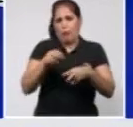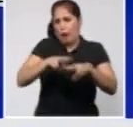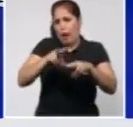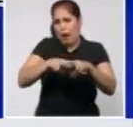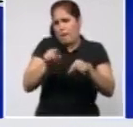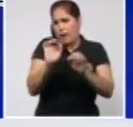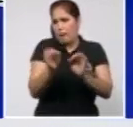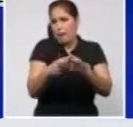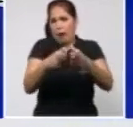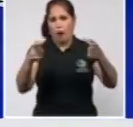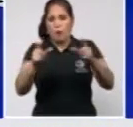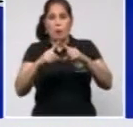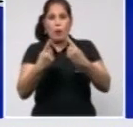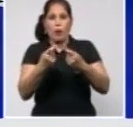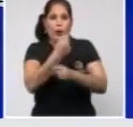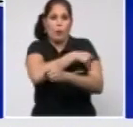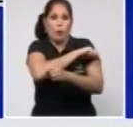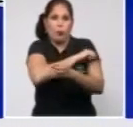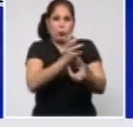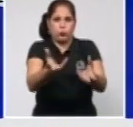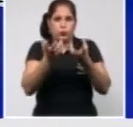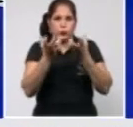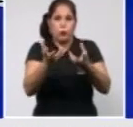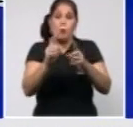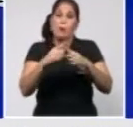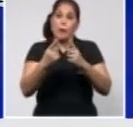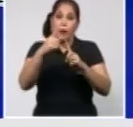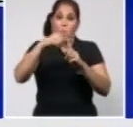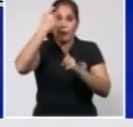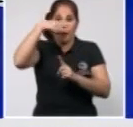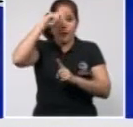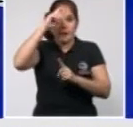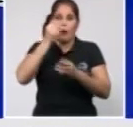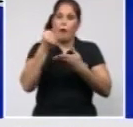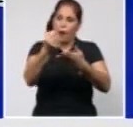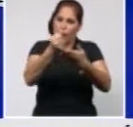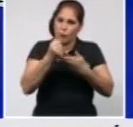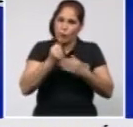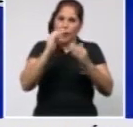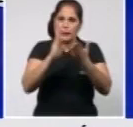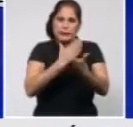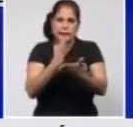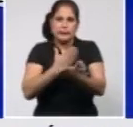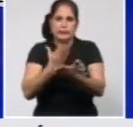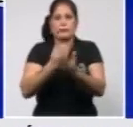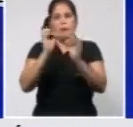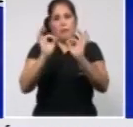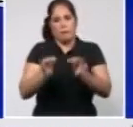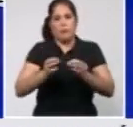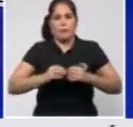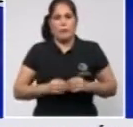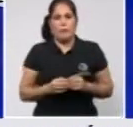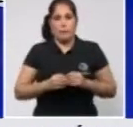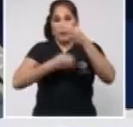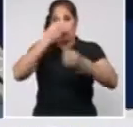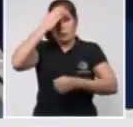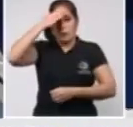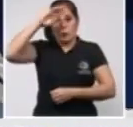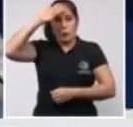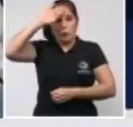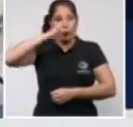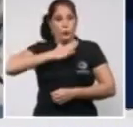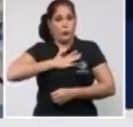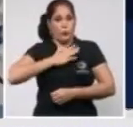have reported no new cases for several weeks, and others none over the last few months.